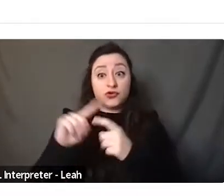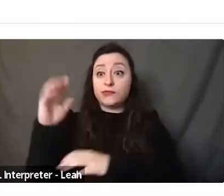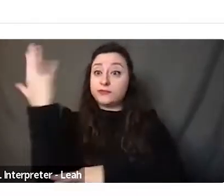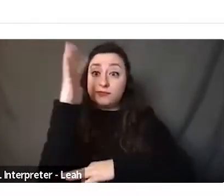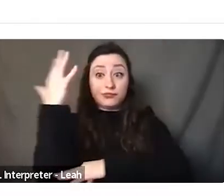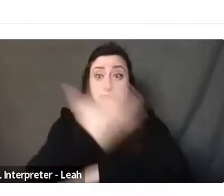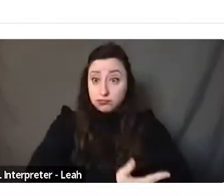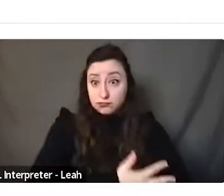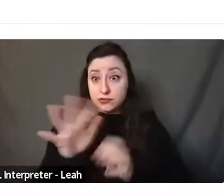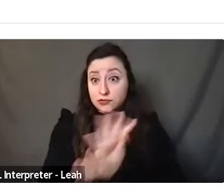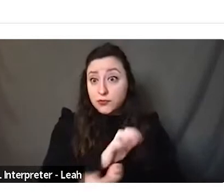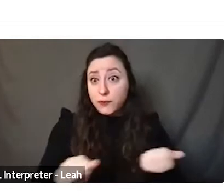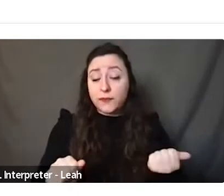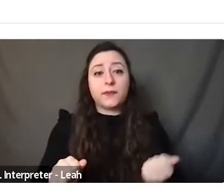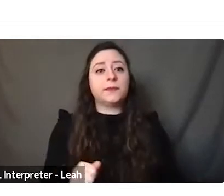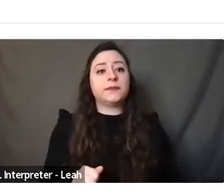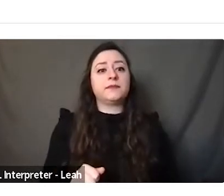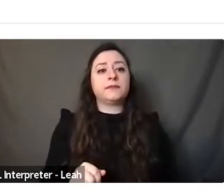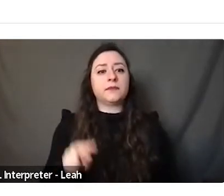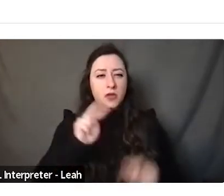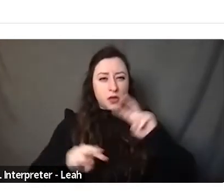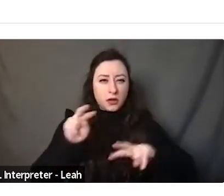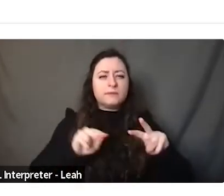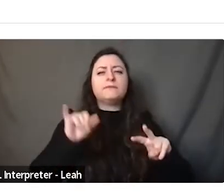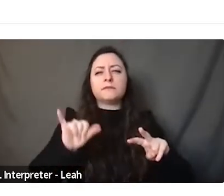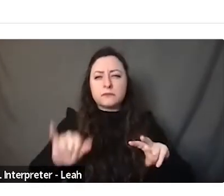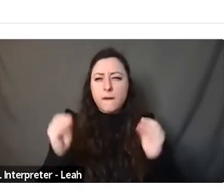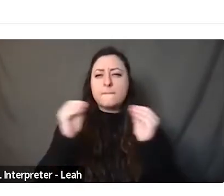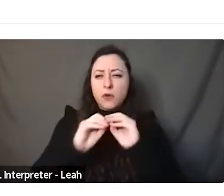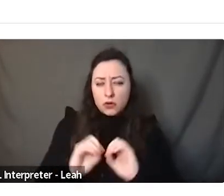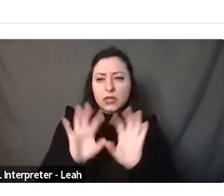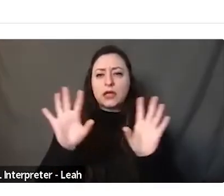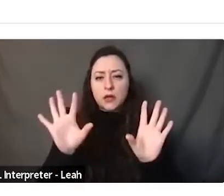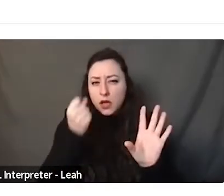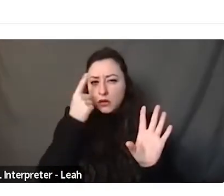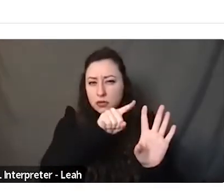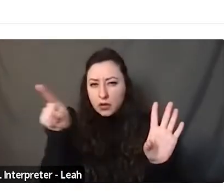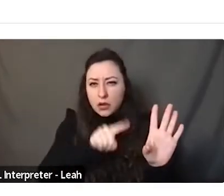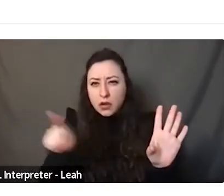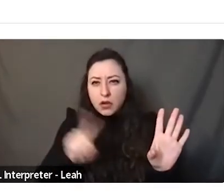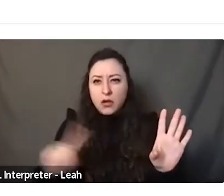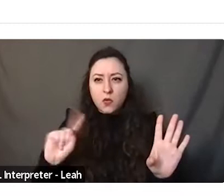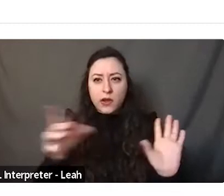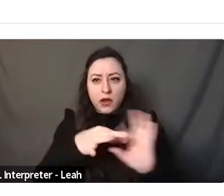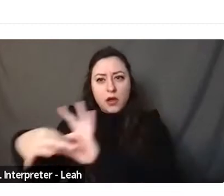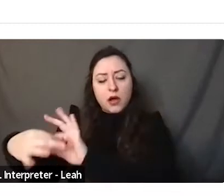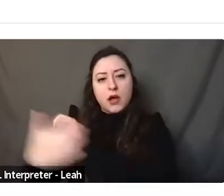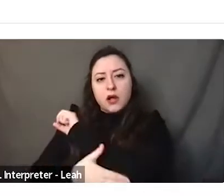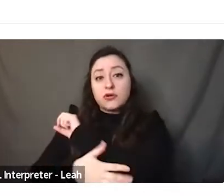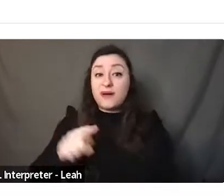Amazon. If we look on a company level, we get a little bit clearer picture of the countries it goes to. But again, still, it's just the first